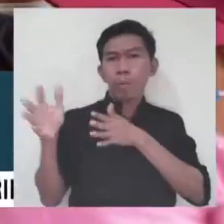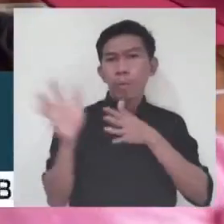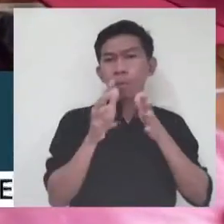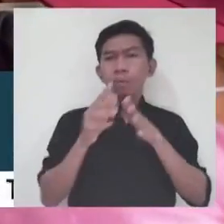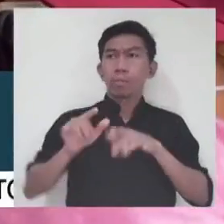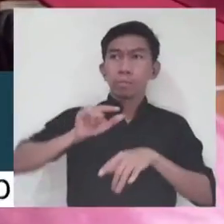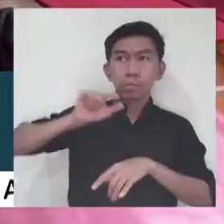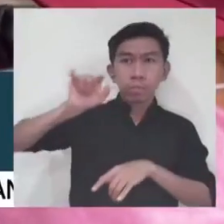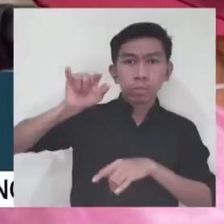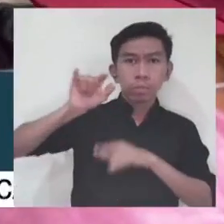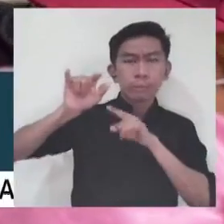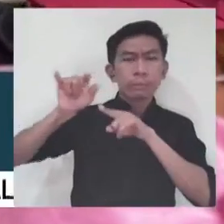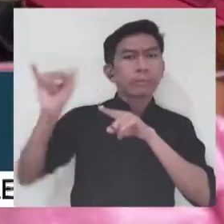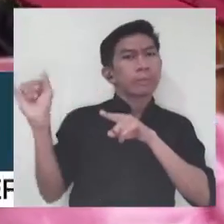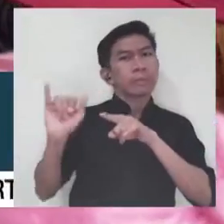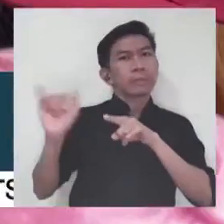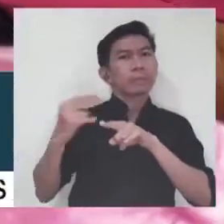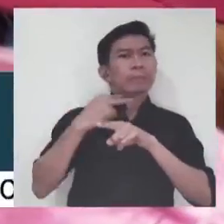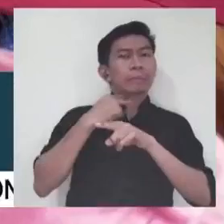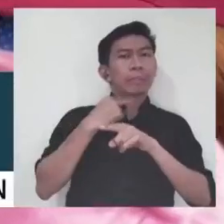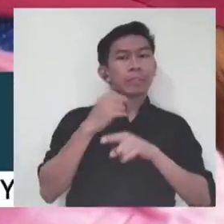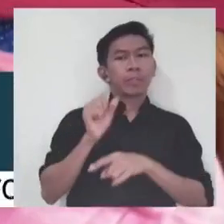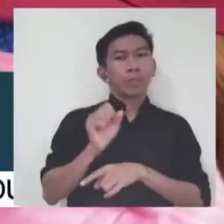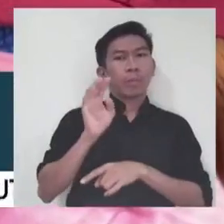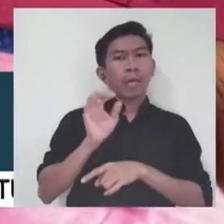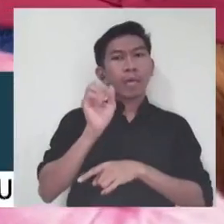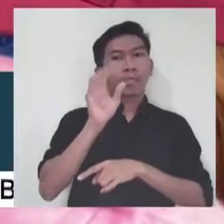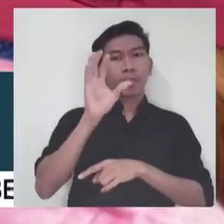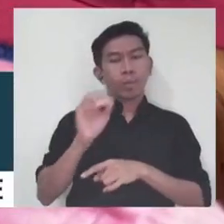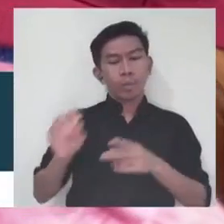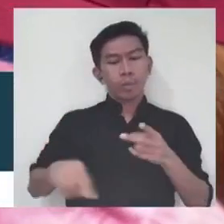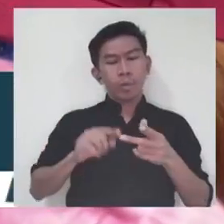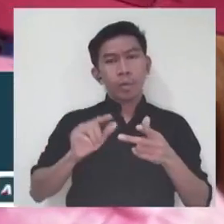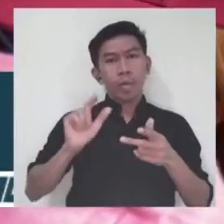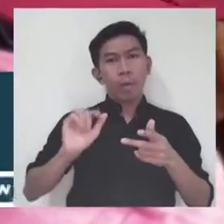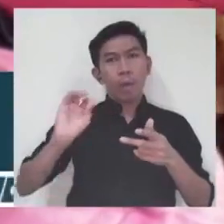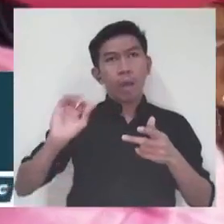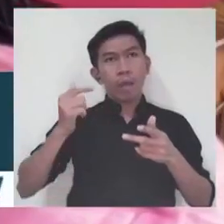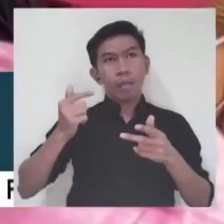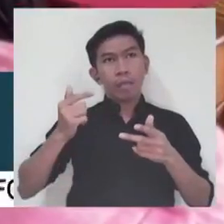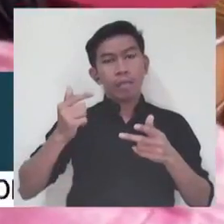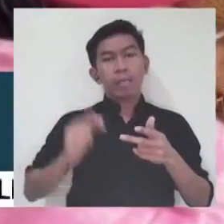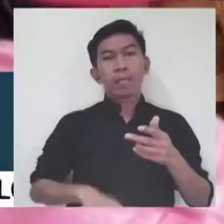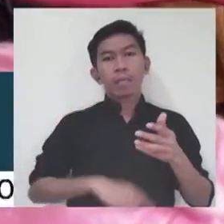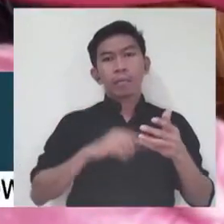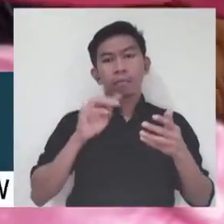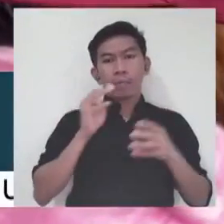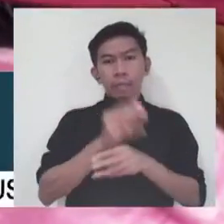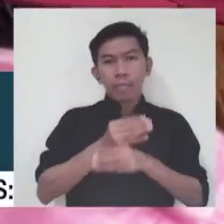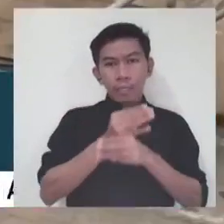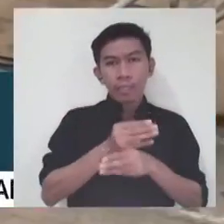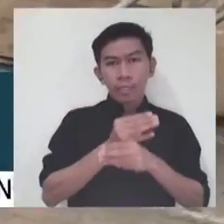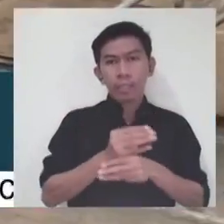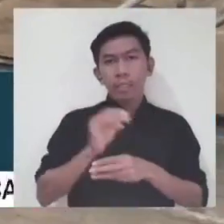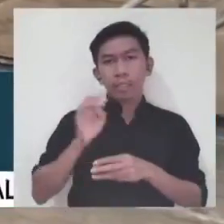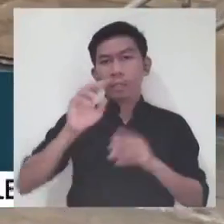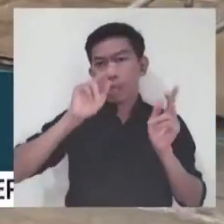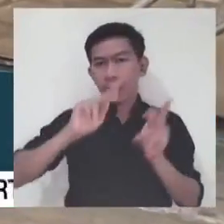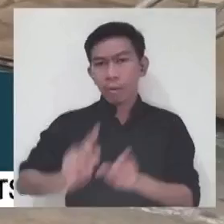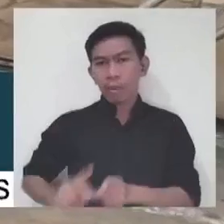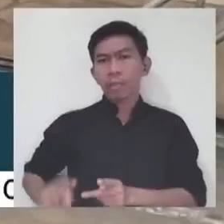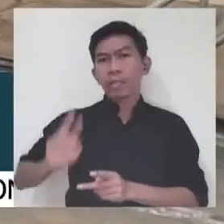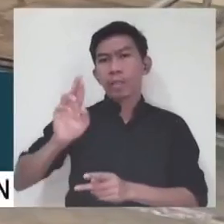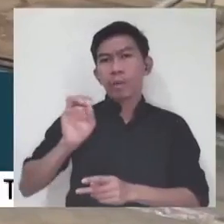Naia, Tobasco, Lawag, Masbate, El Nido, and Romblon. There were also cancellations at the airports in